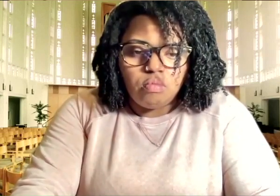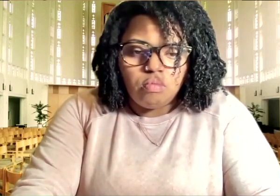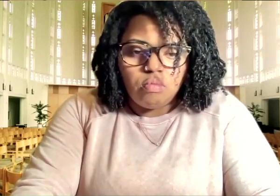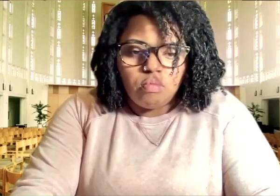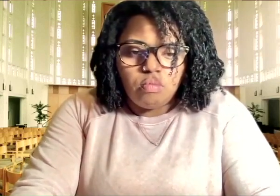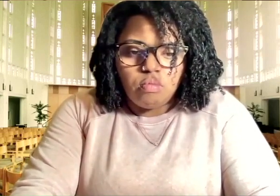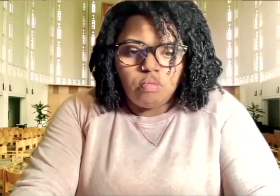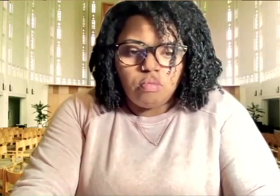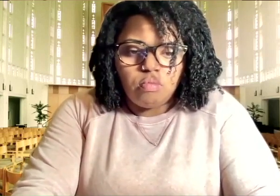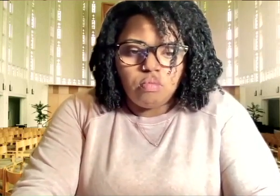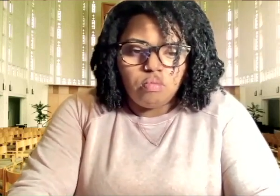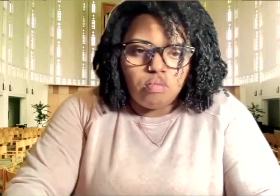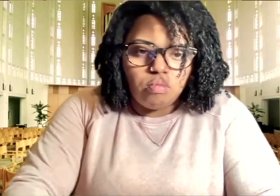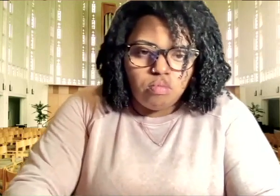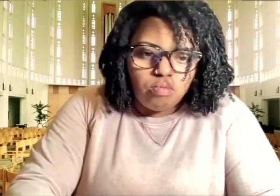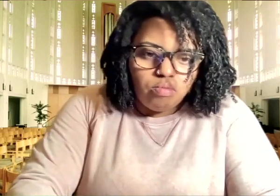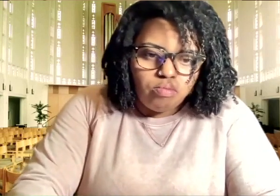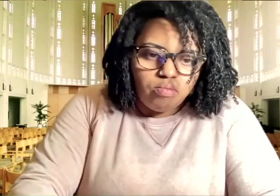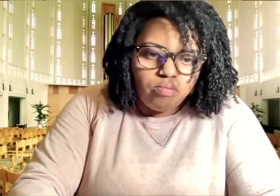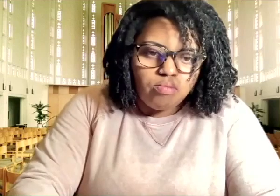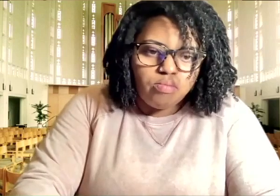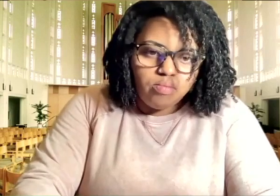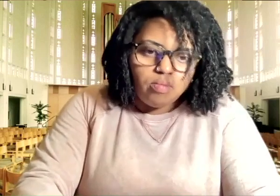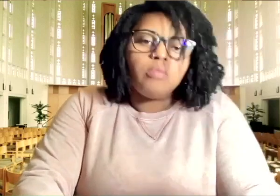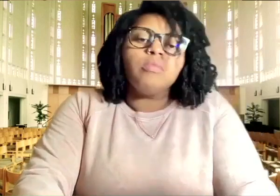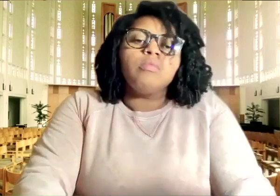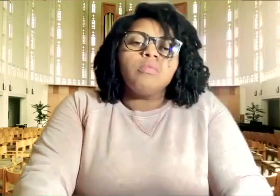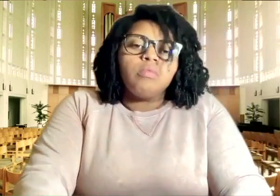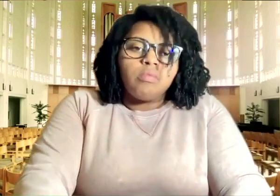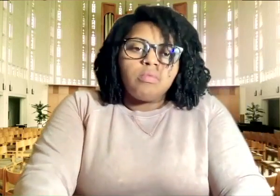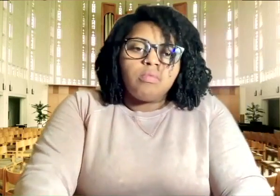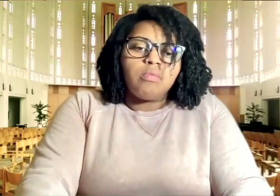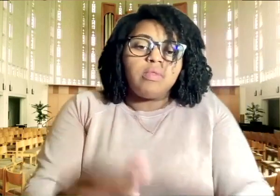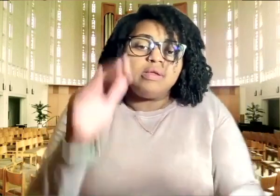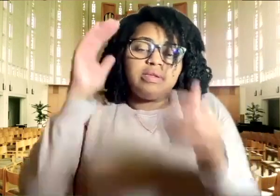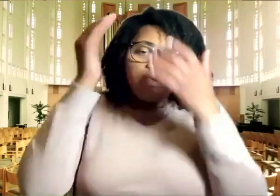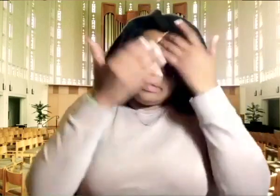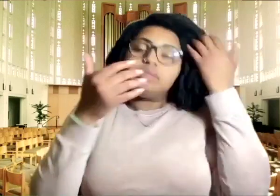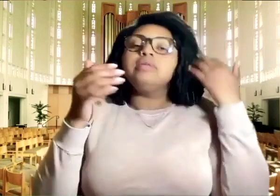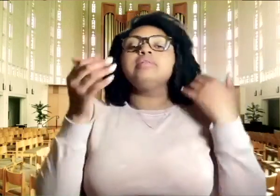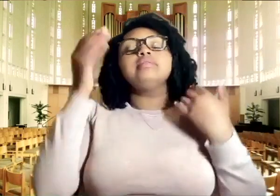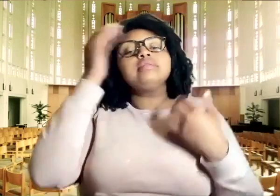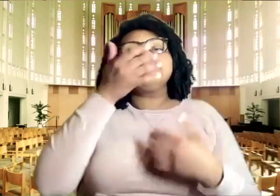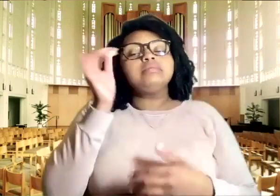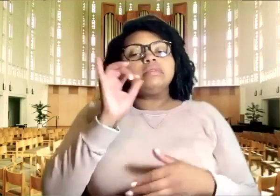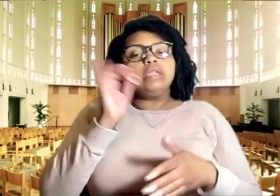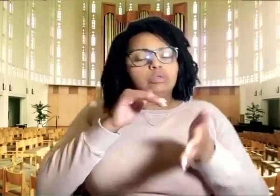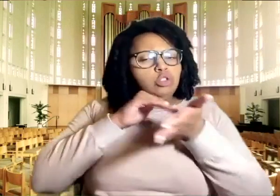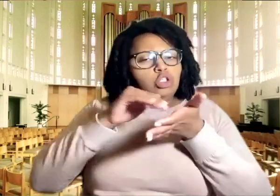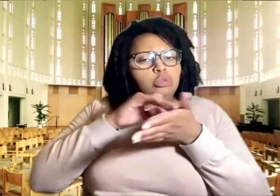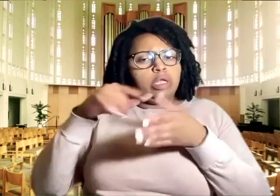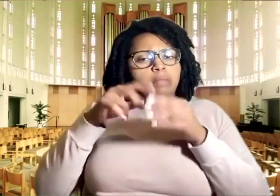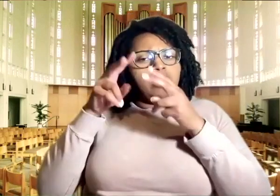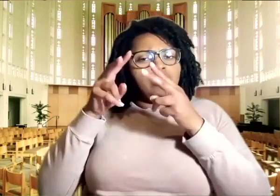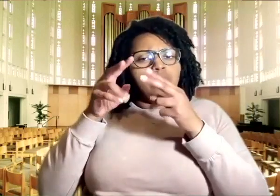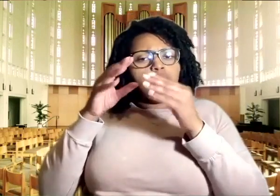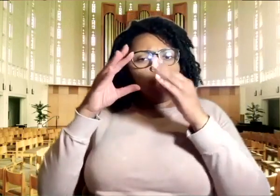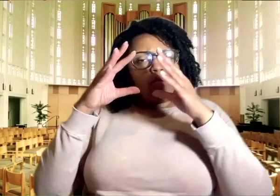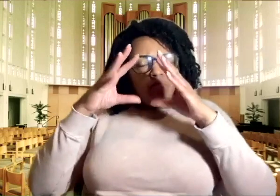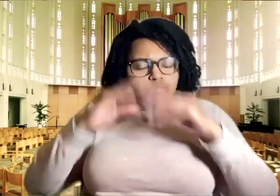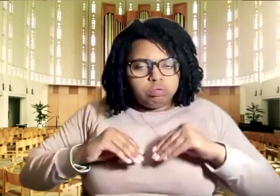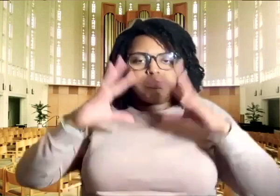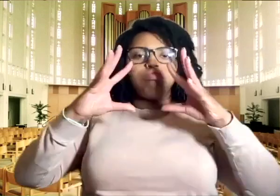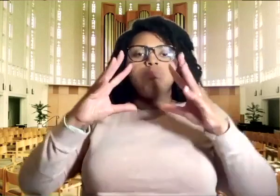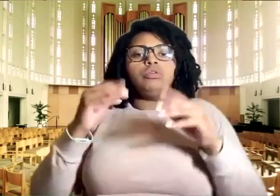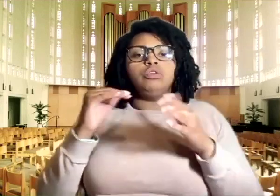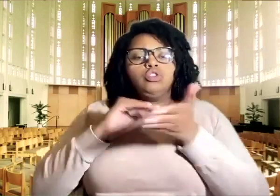like commodifying minoritized people, always using their gifts, always using